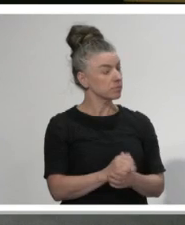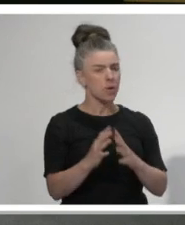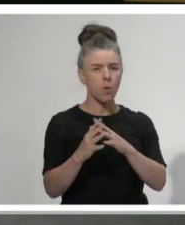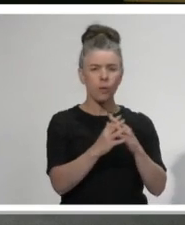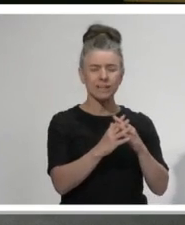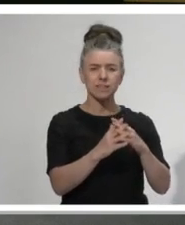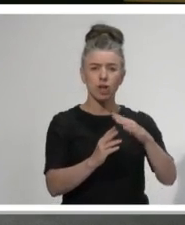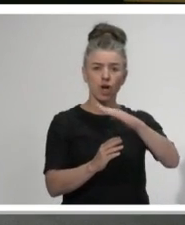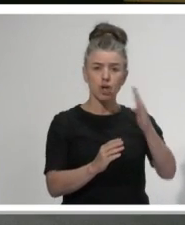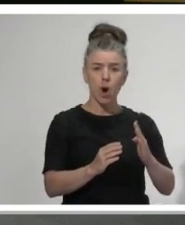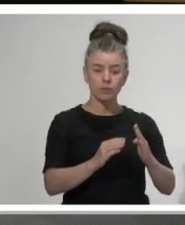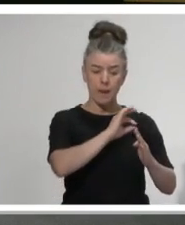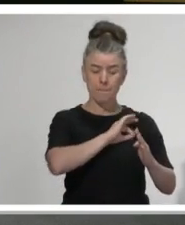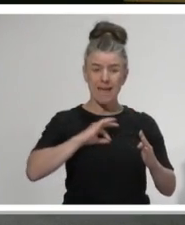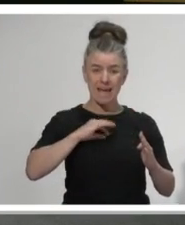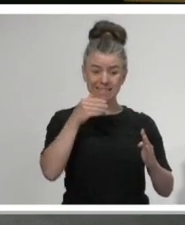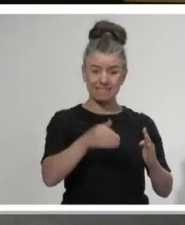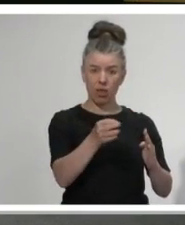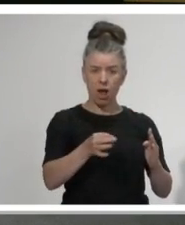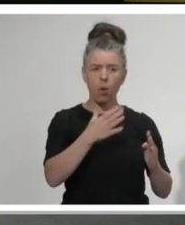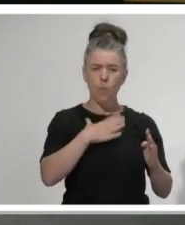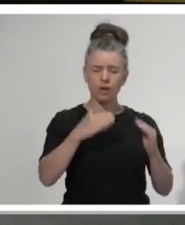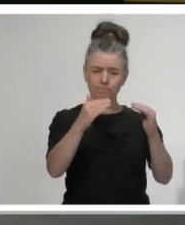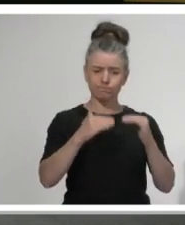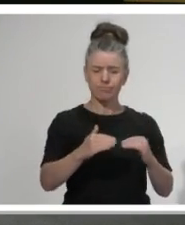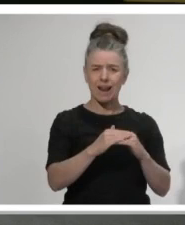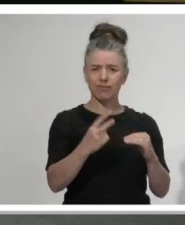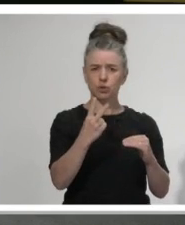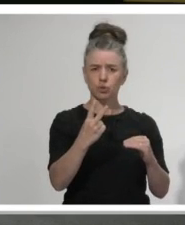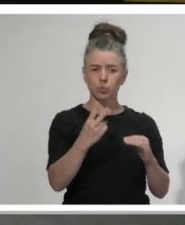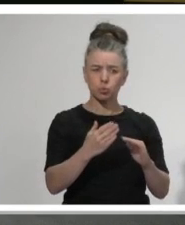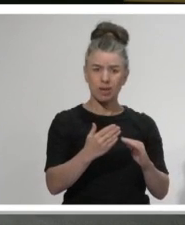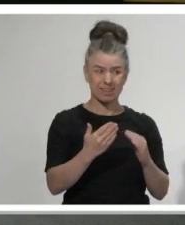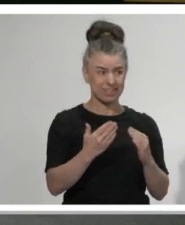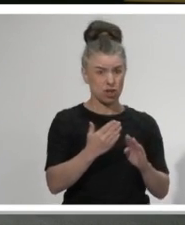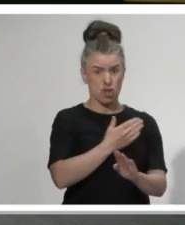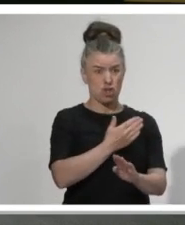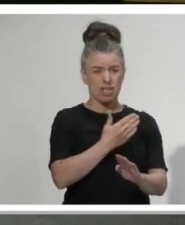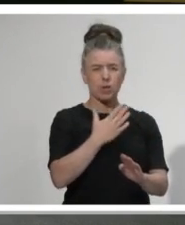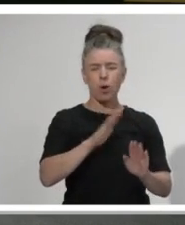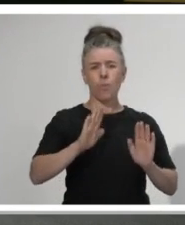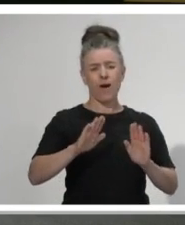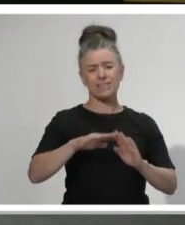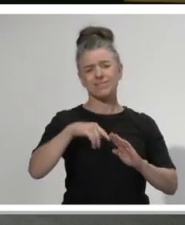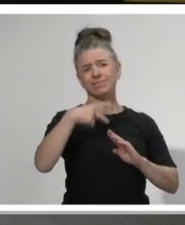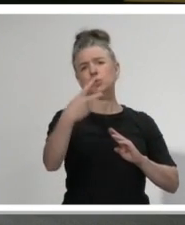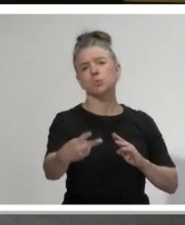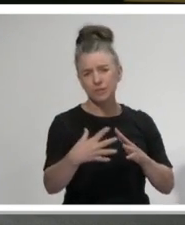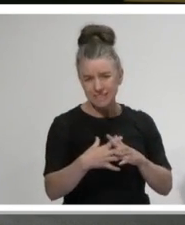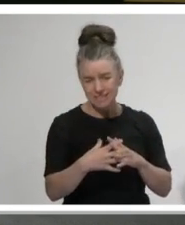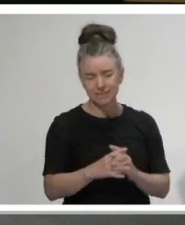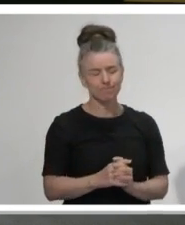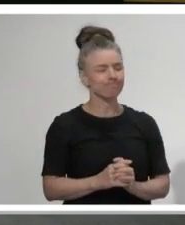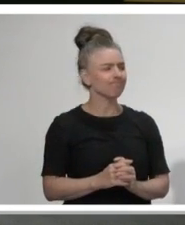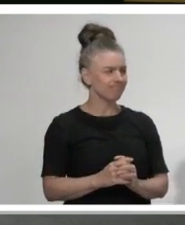they want to be allowed to go into level 2 sooner. What do you say to them, because they're really struggling there at the moment? Yeah, look, I think it's really important that we